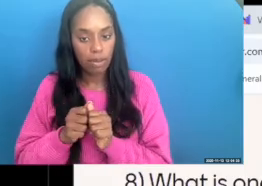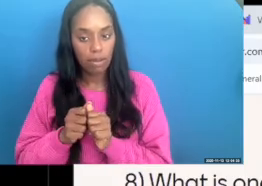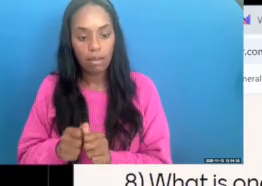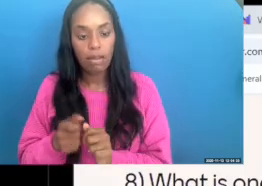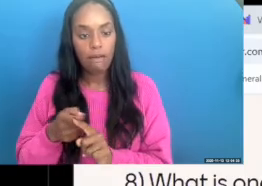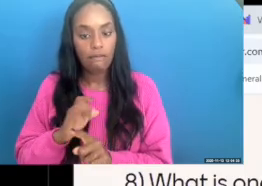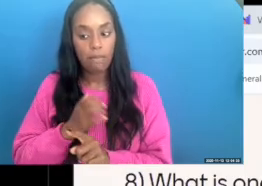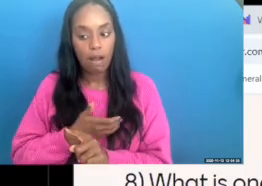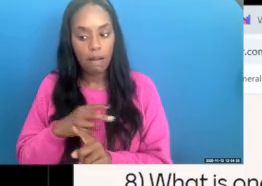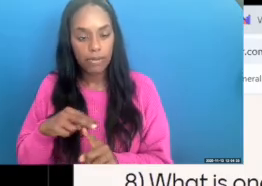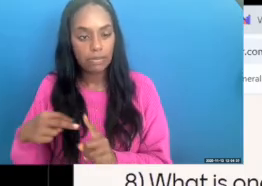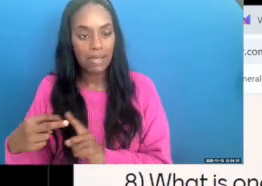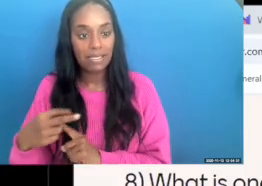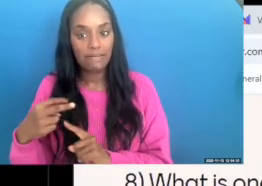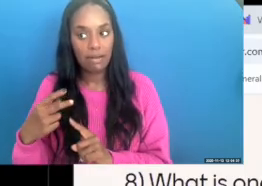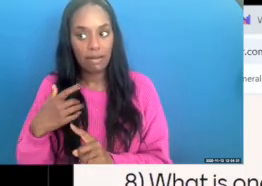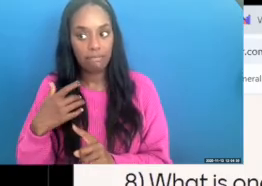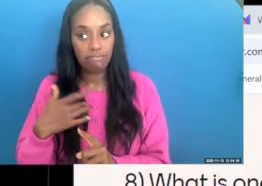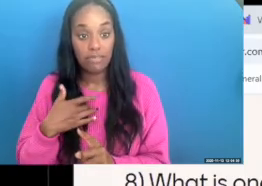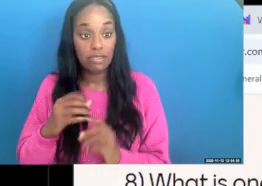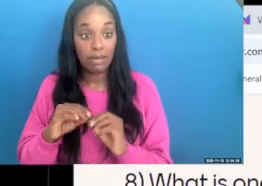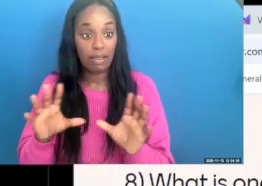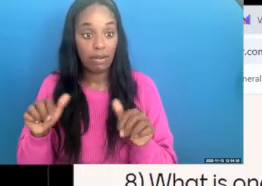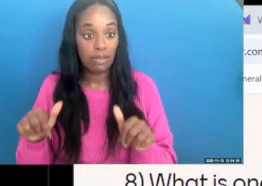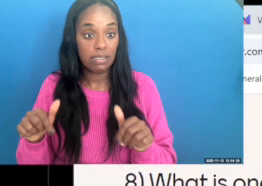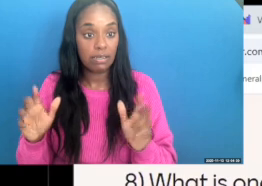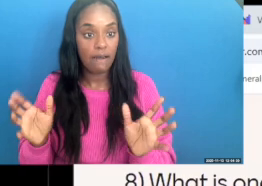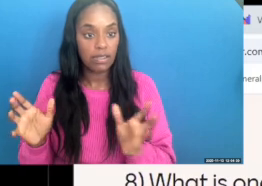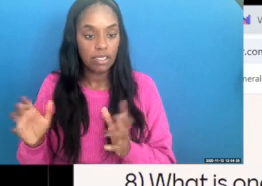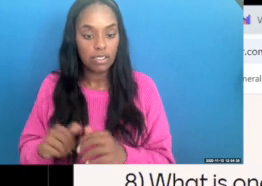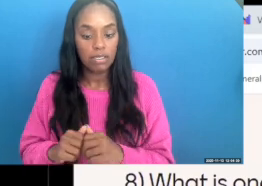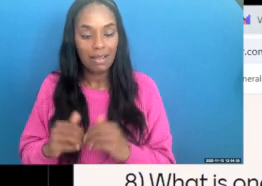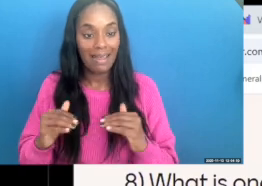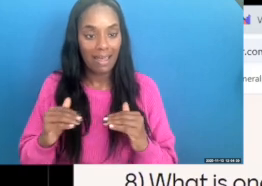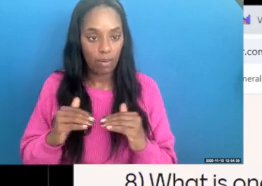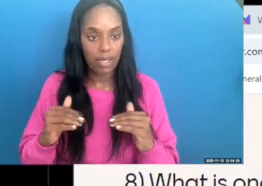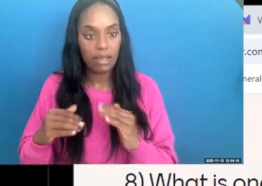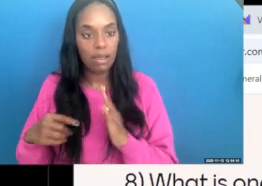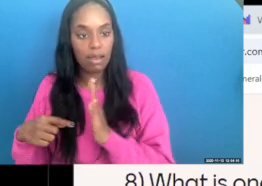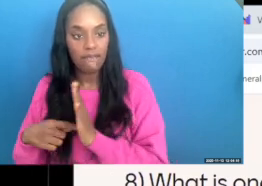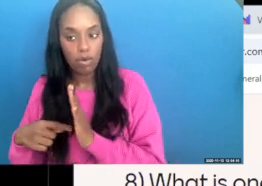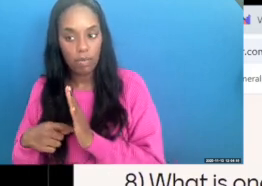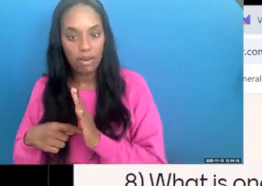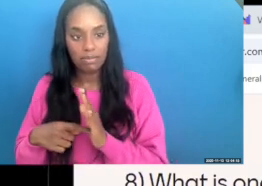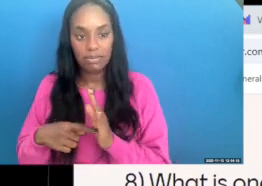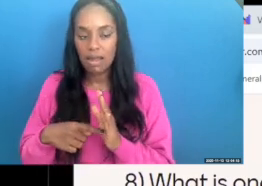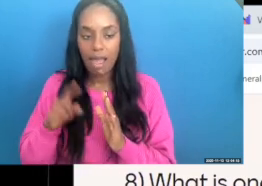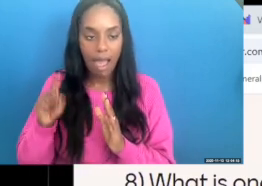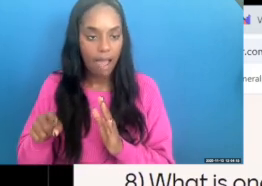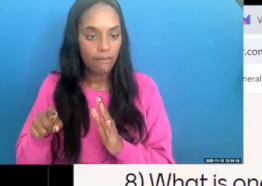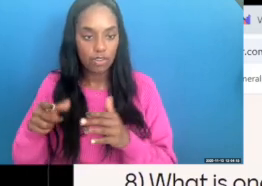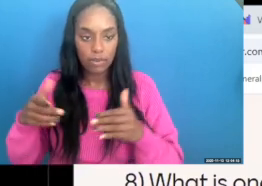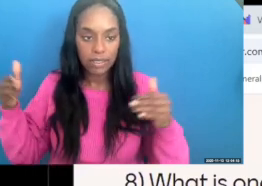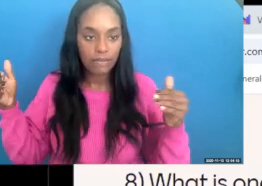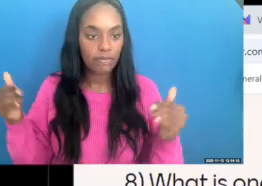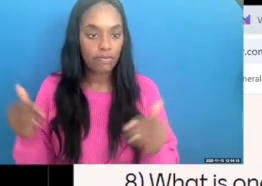I think I have a couple quick comments here and then a couple questions to follow up on. From our perspective, and I think